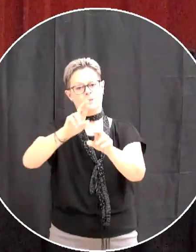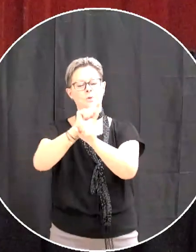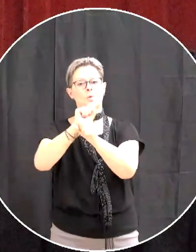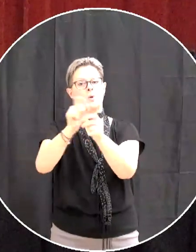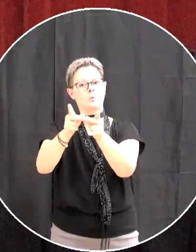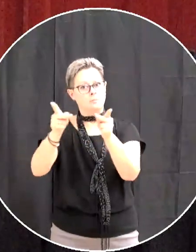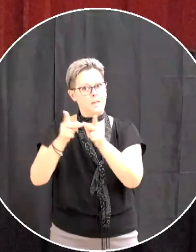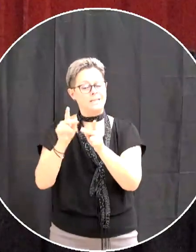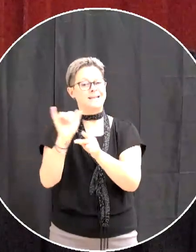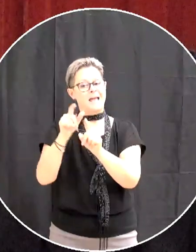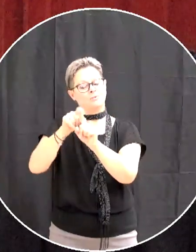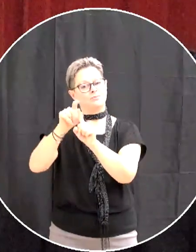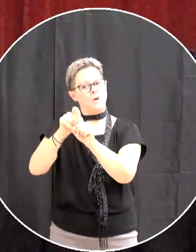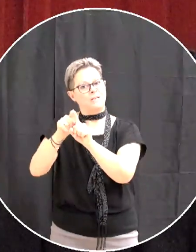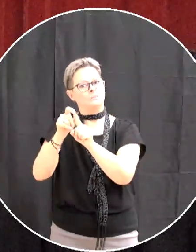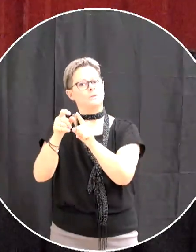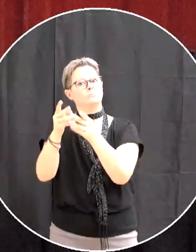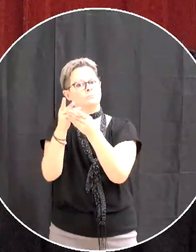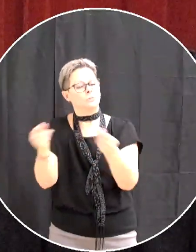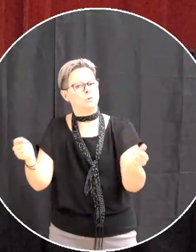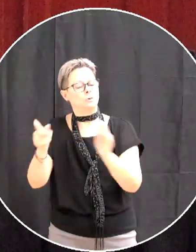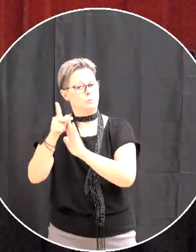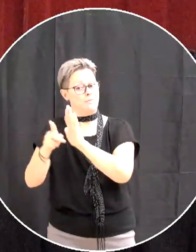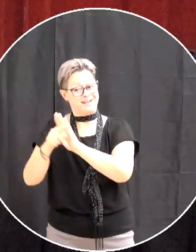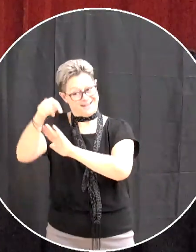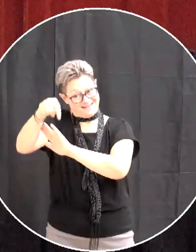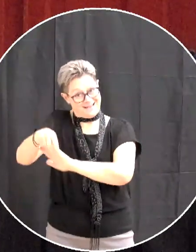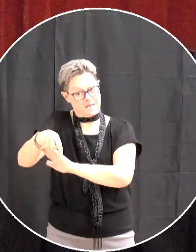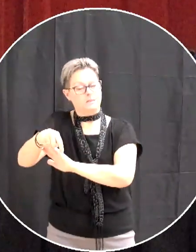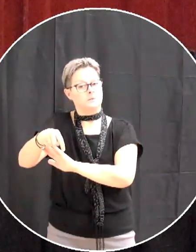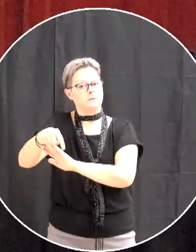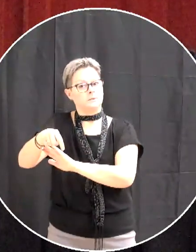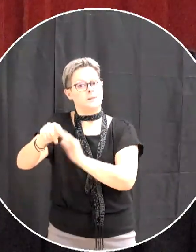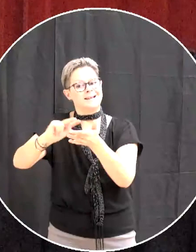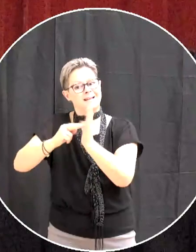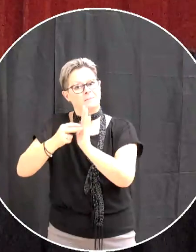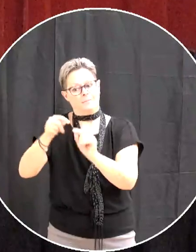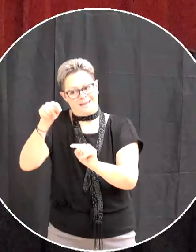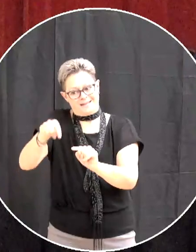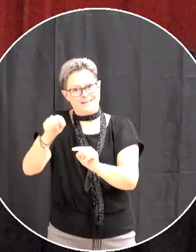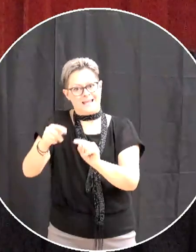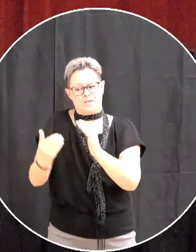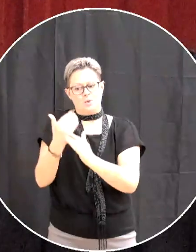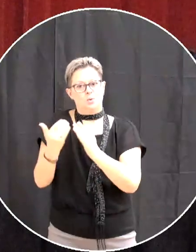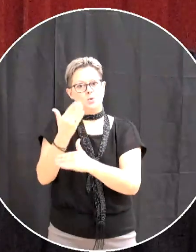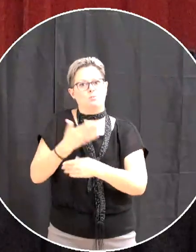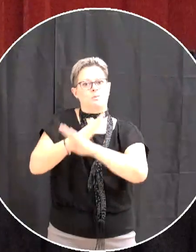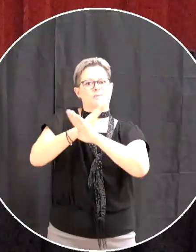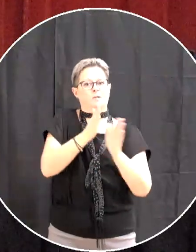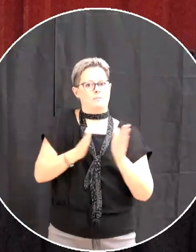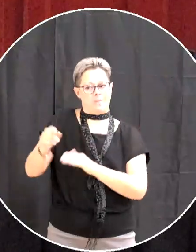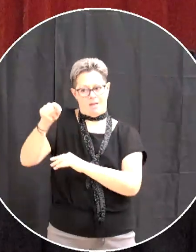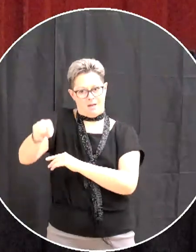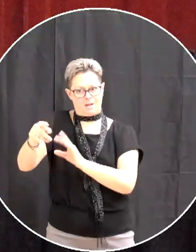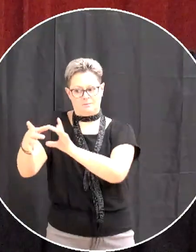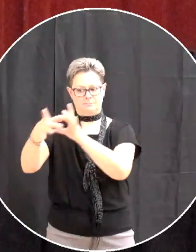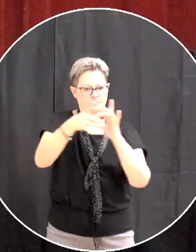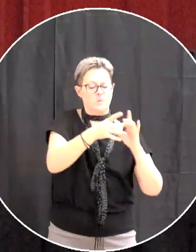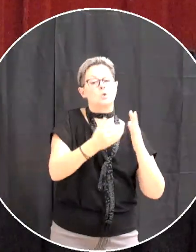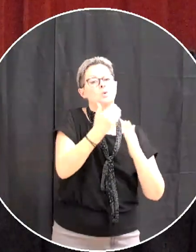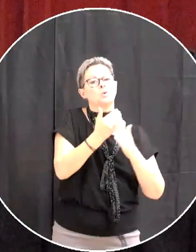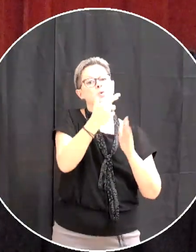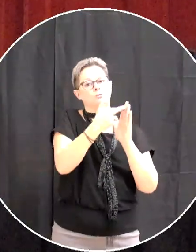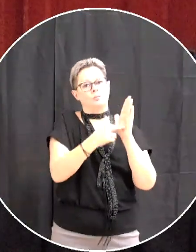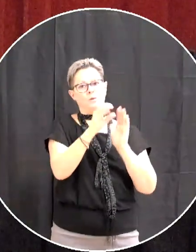prevention resolution policy, which forms the basis of this new prevention plan under the new OH&S